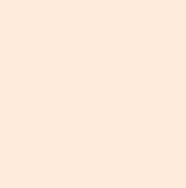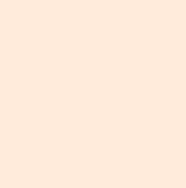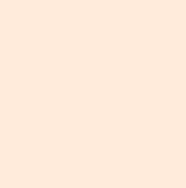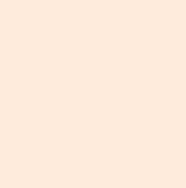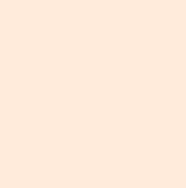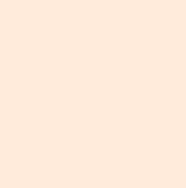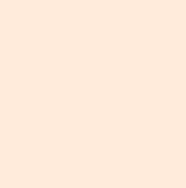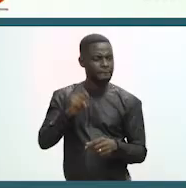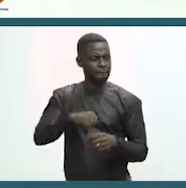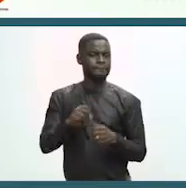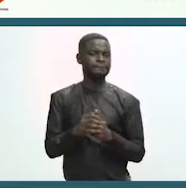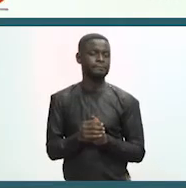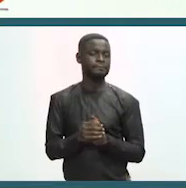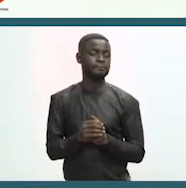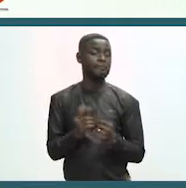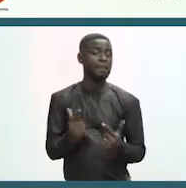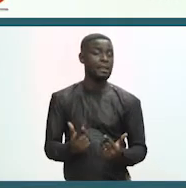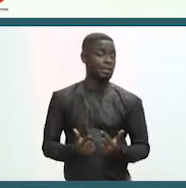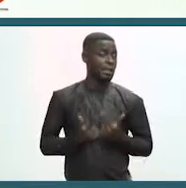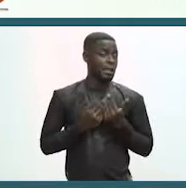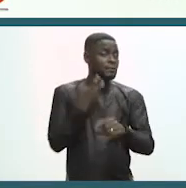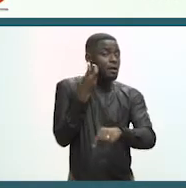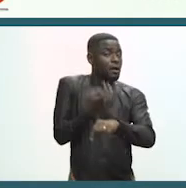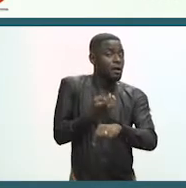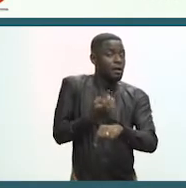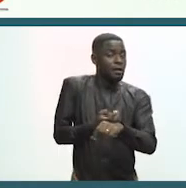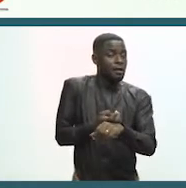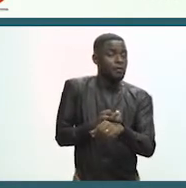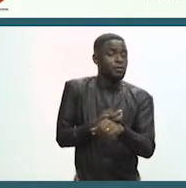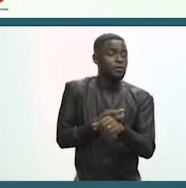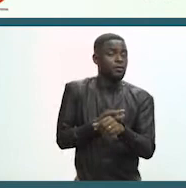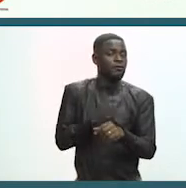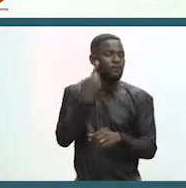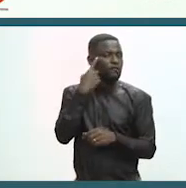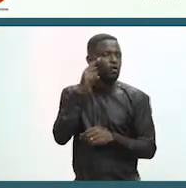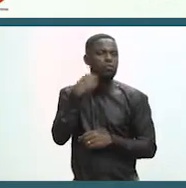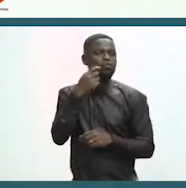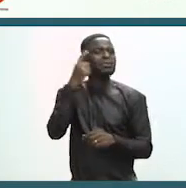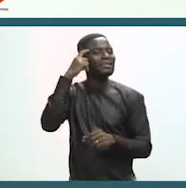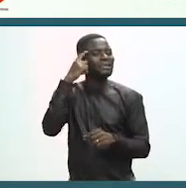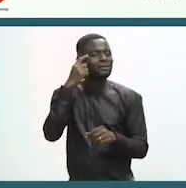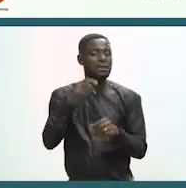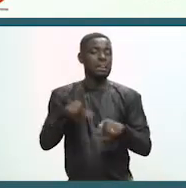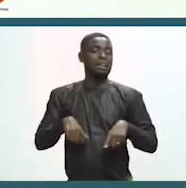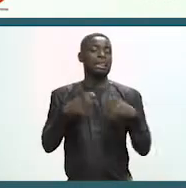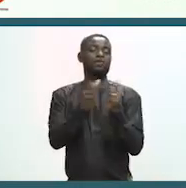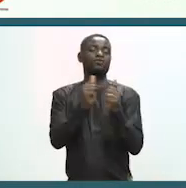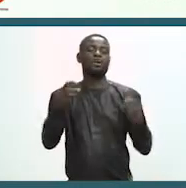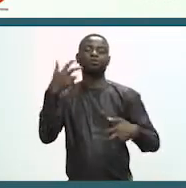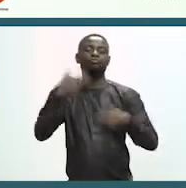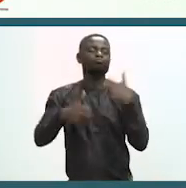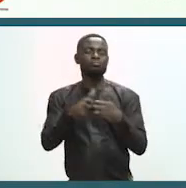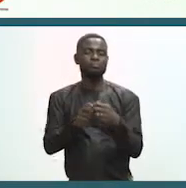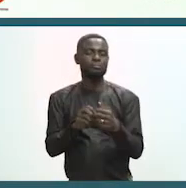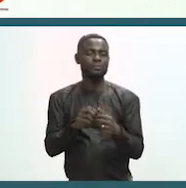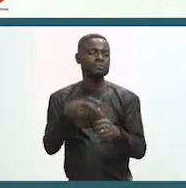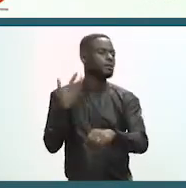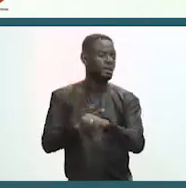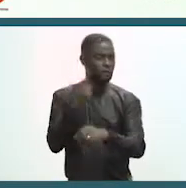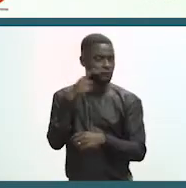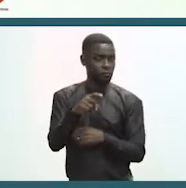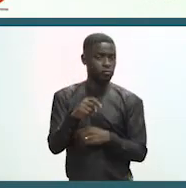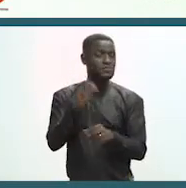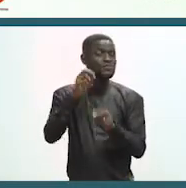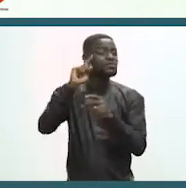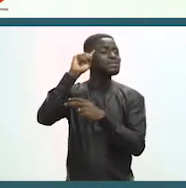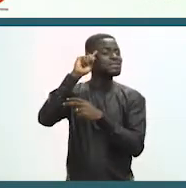life. Life is harder for those who expect it to be trouble-free. The moment you settle it